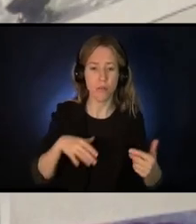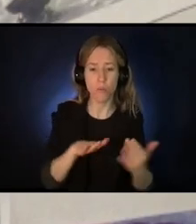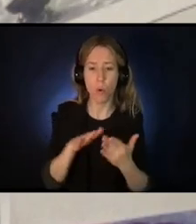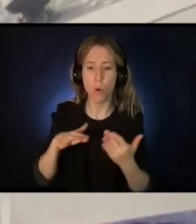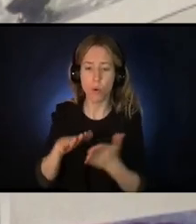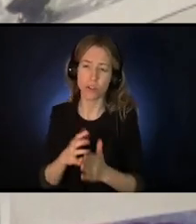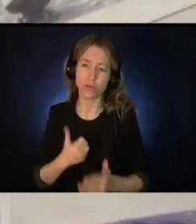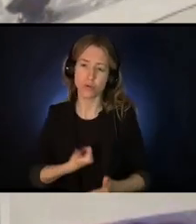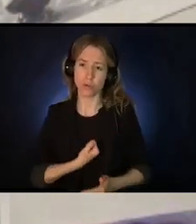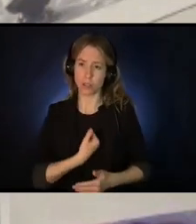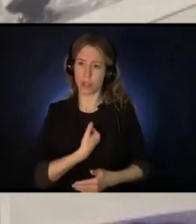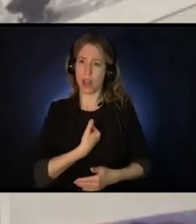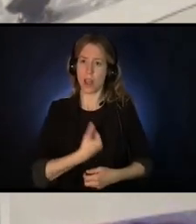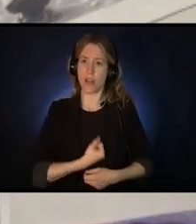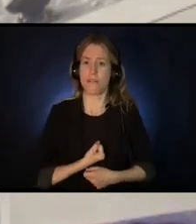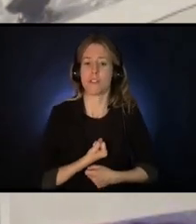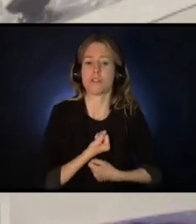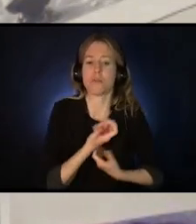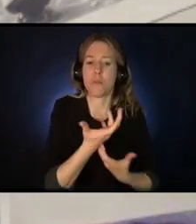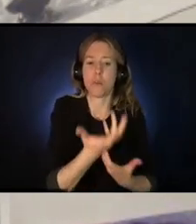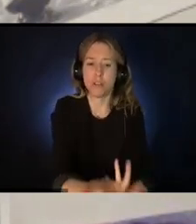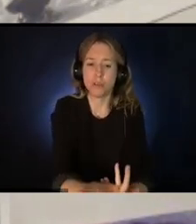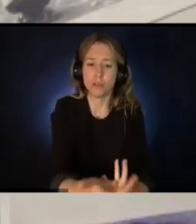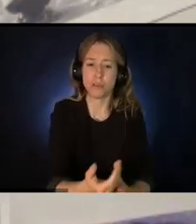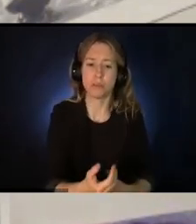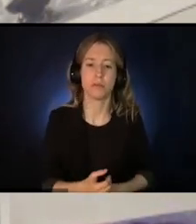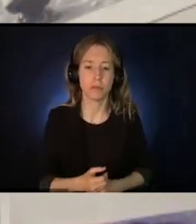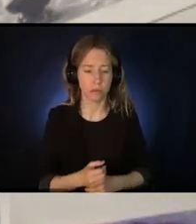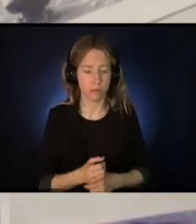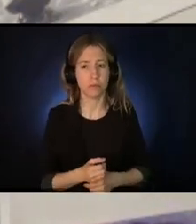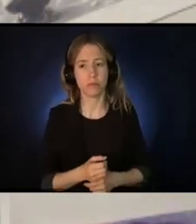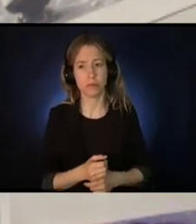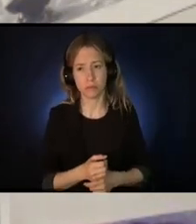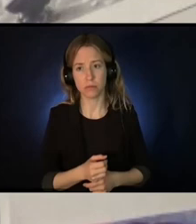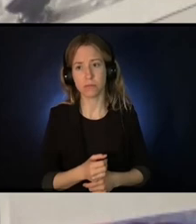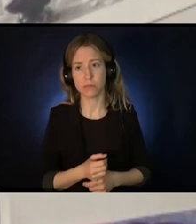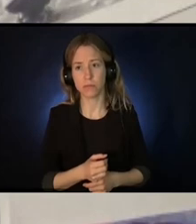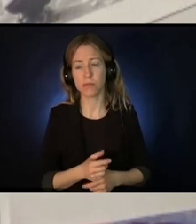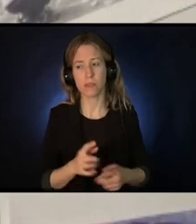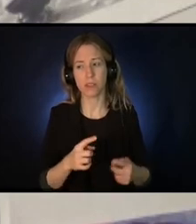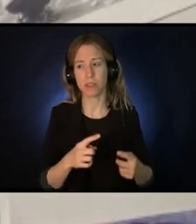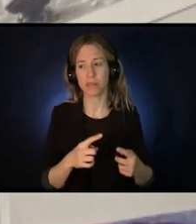mainstream society, individual Native American Indians cannot be